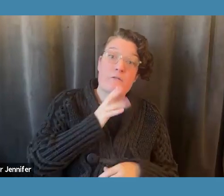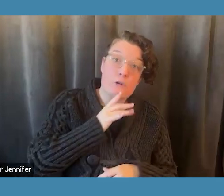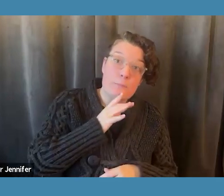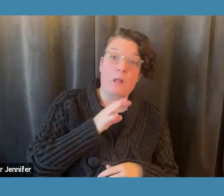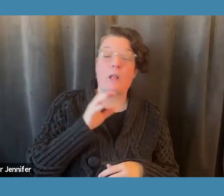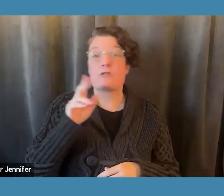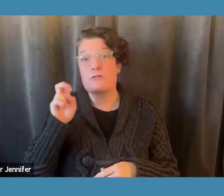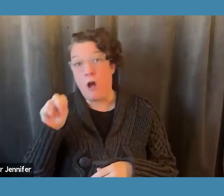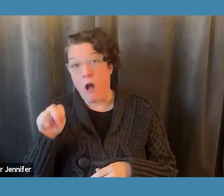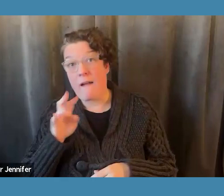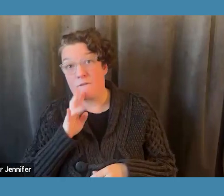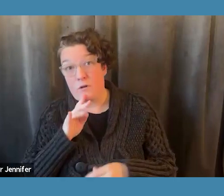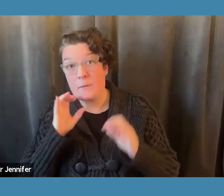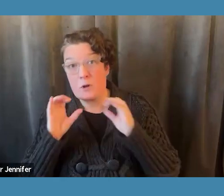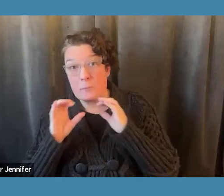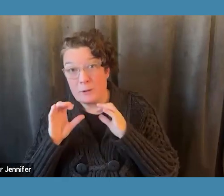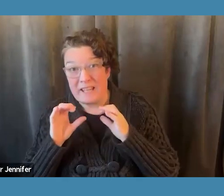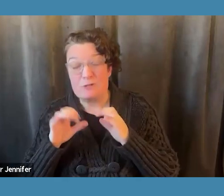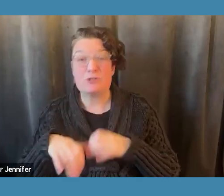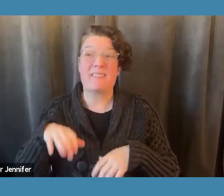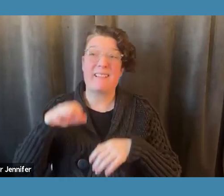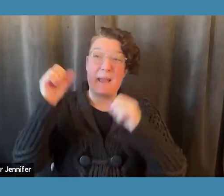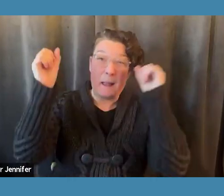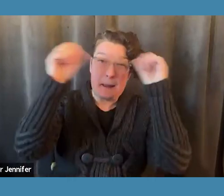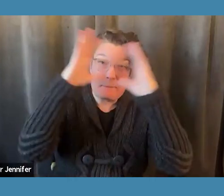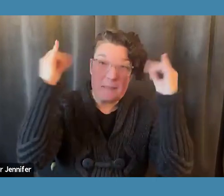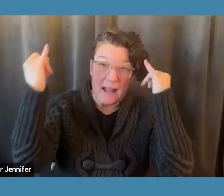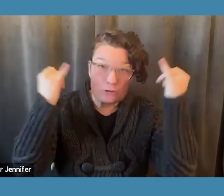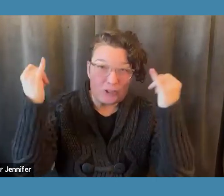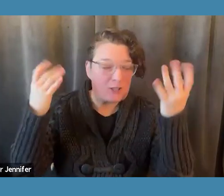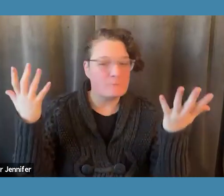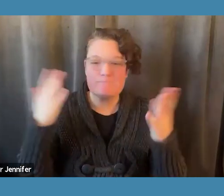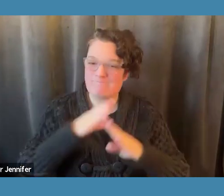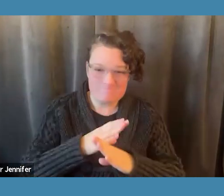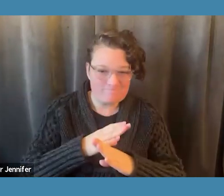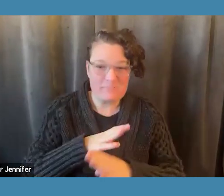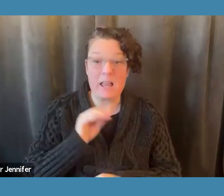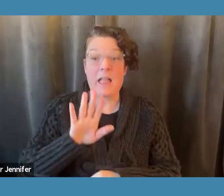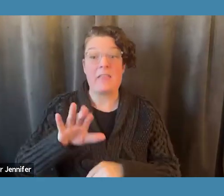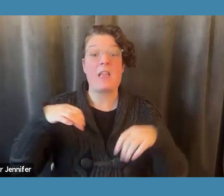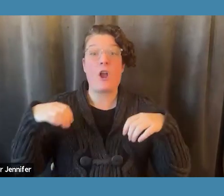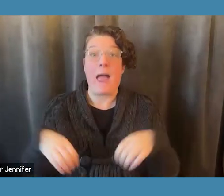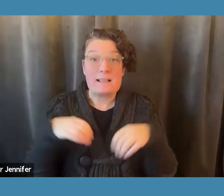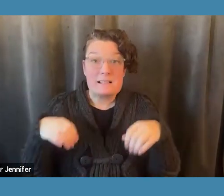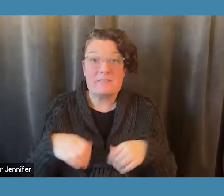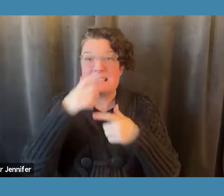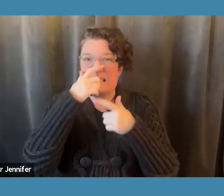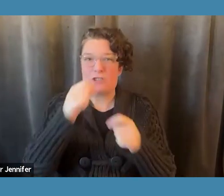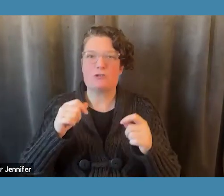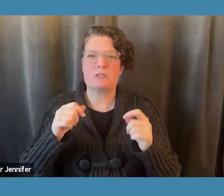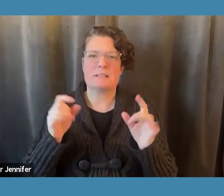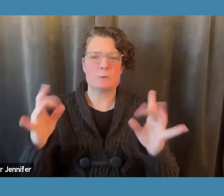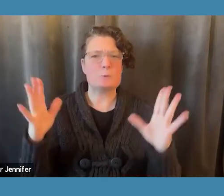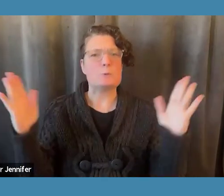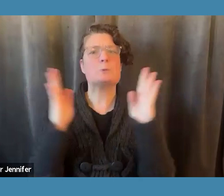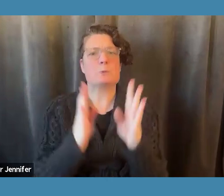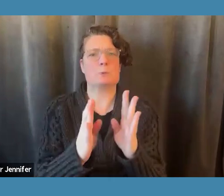communication and imaginative ability, and a markedly restricted repertoire of activities or interests.